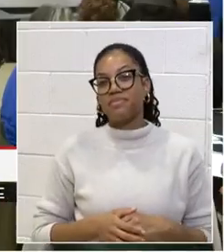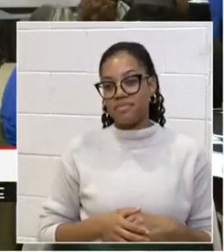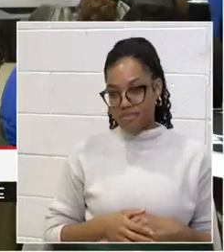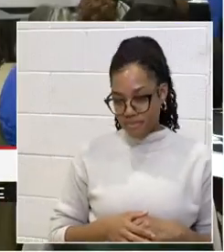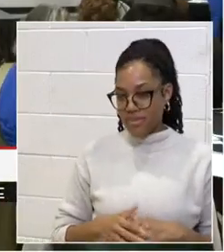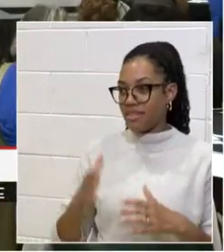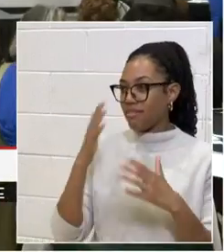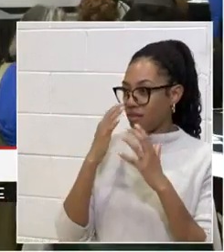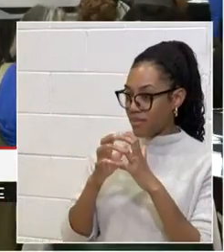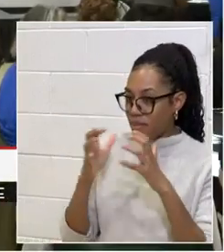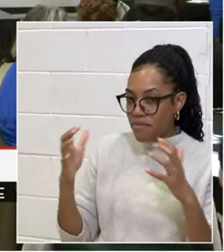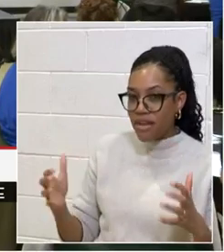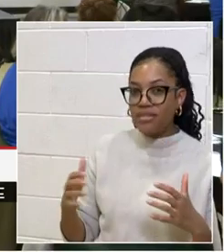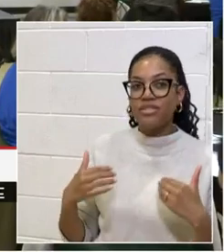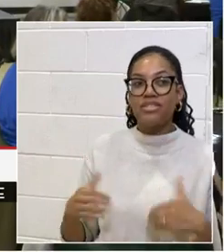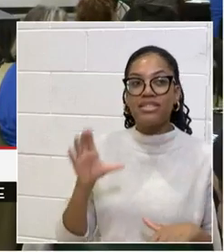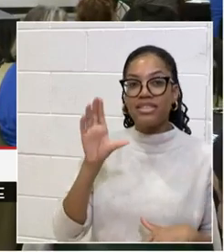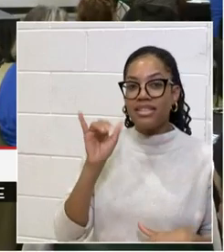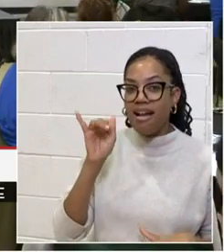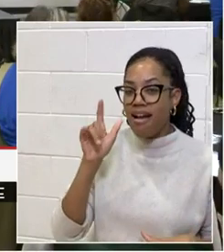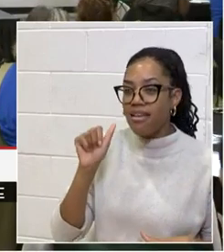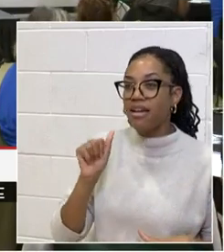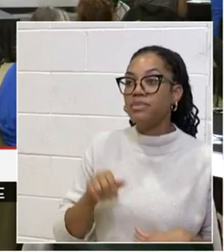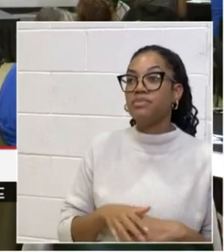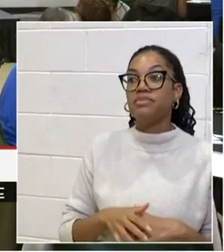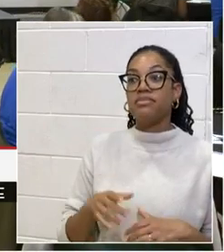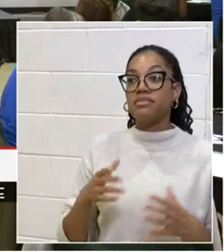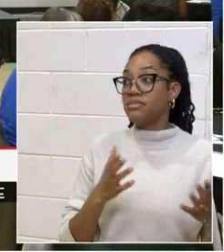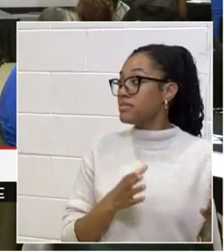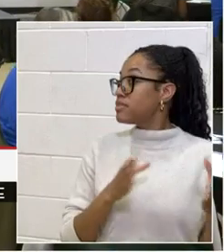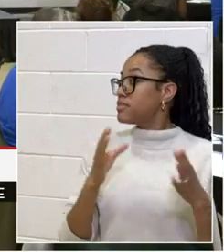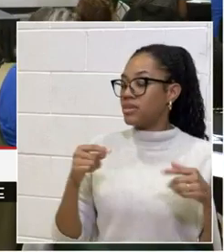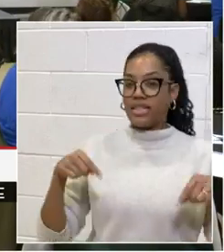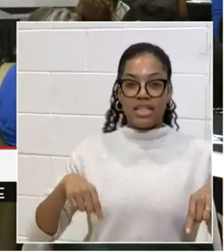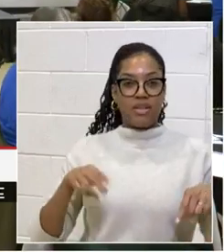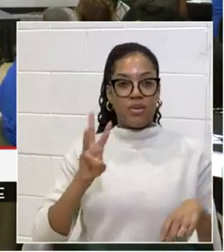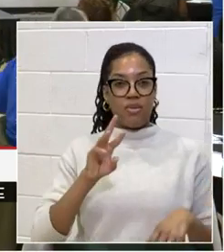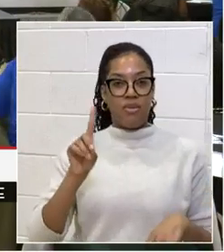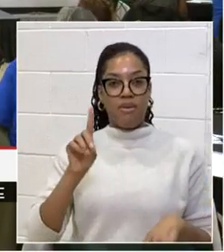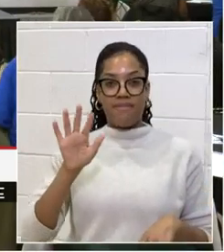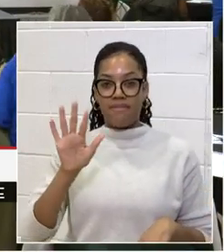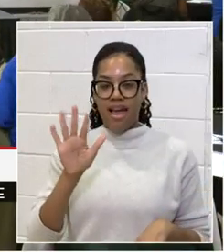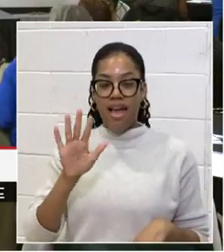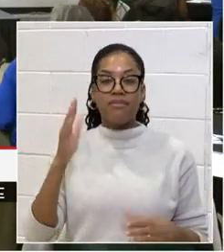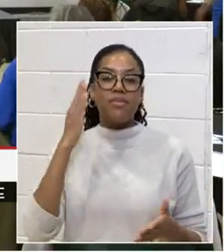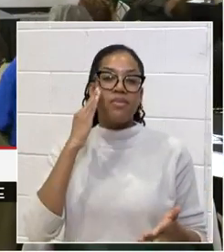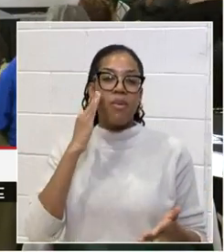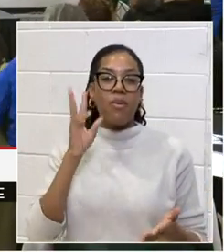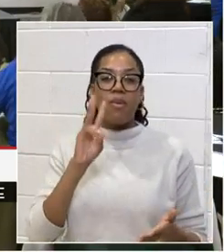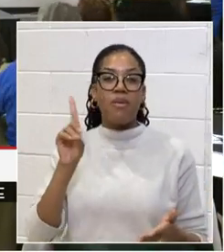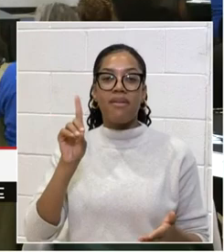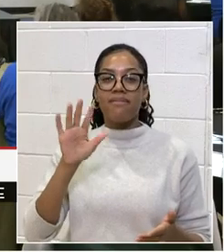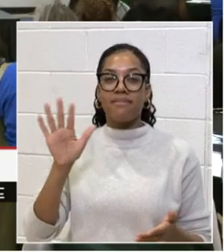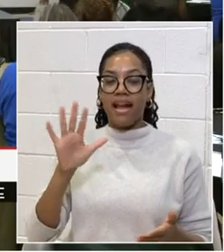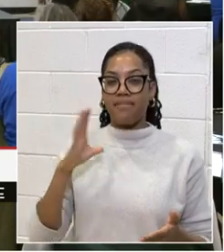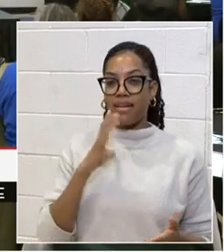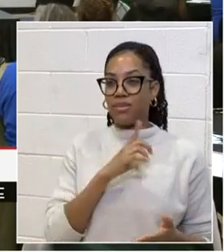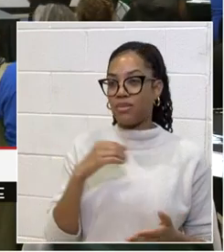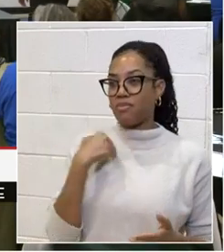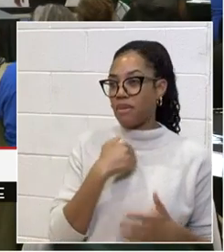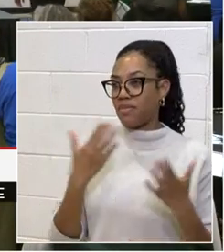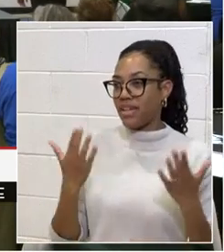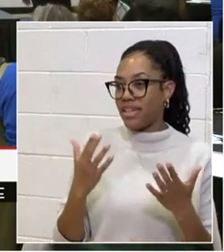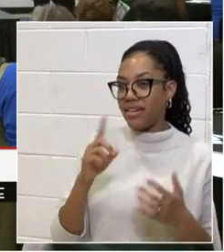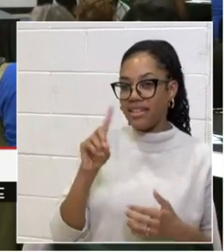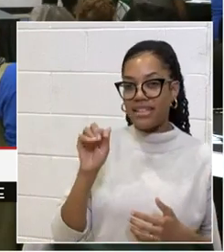Thank you very much, Kiana. We're here in Ward 5, and I know that the Ward 5 council member, Zachary Parker, is here.